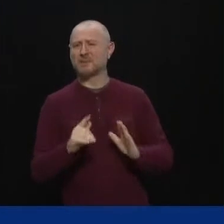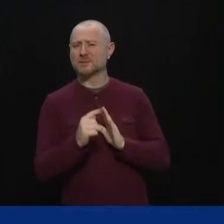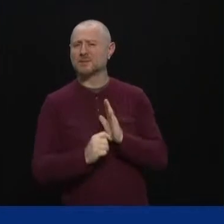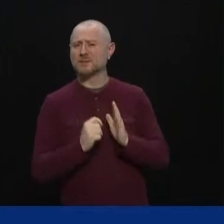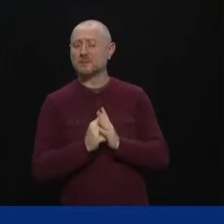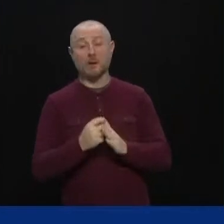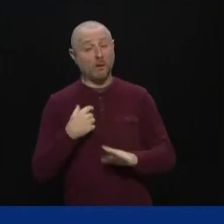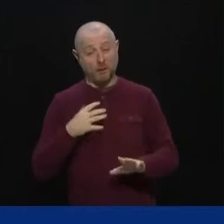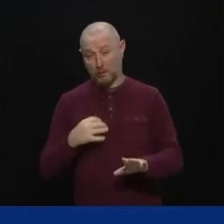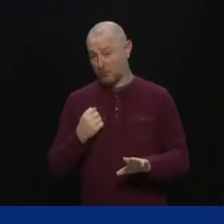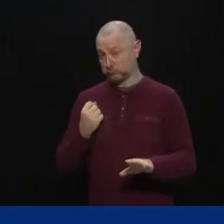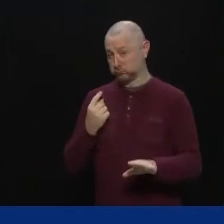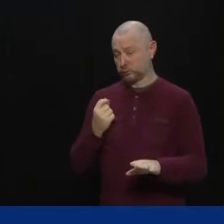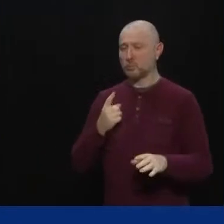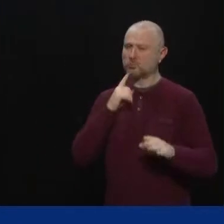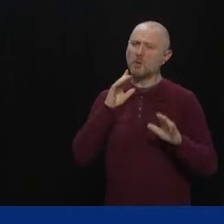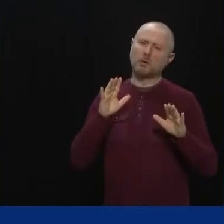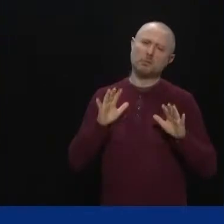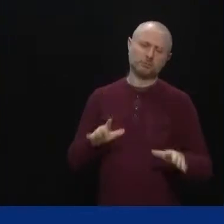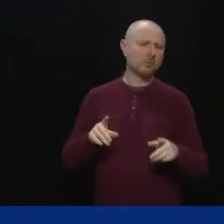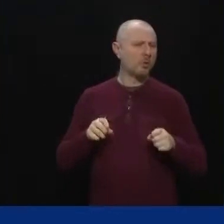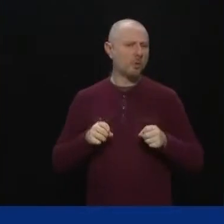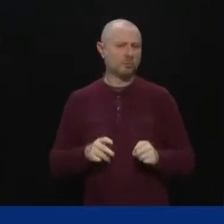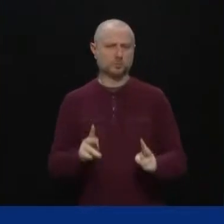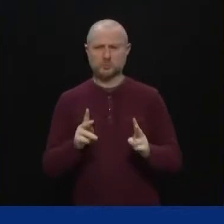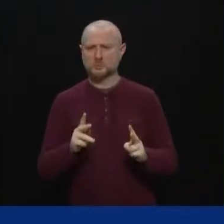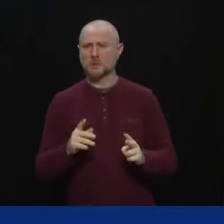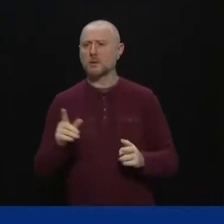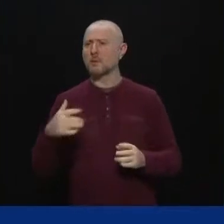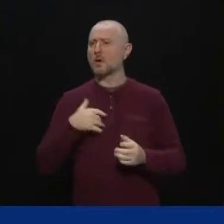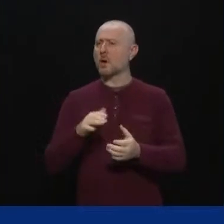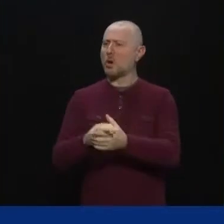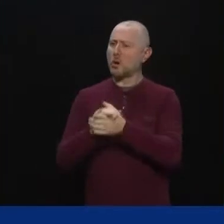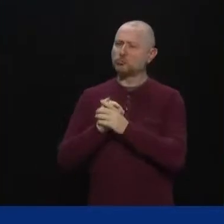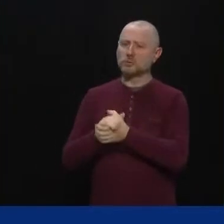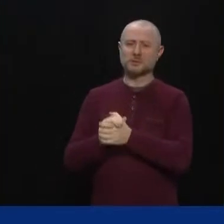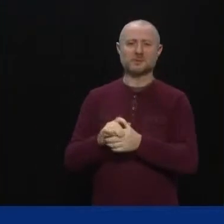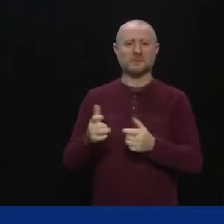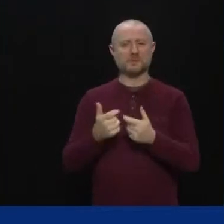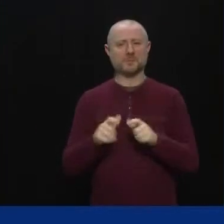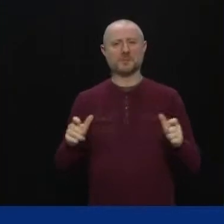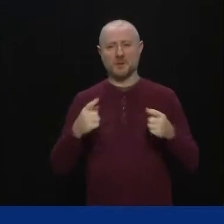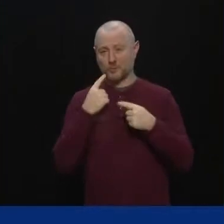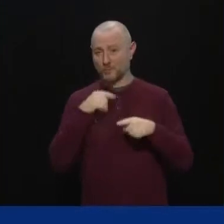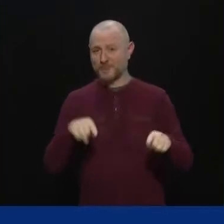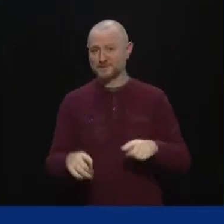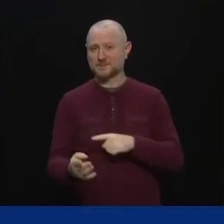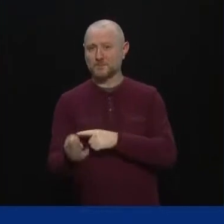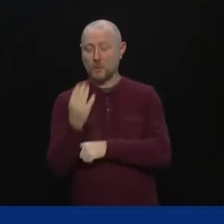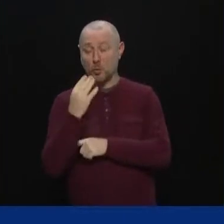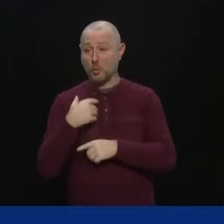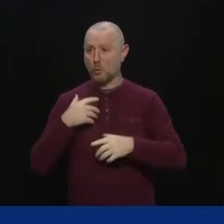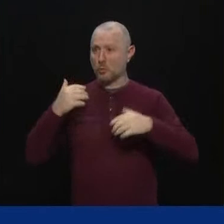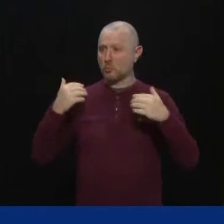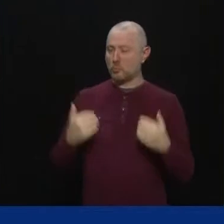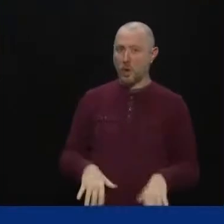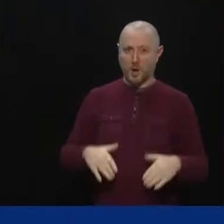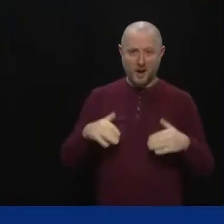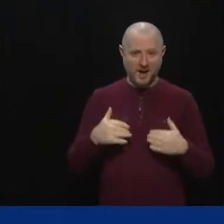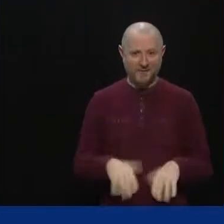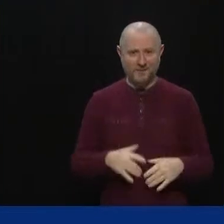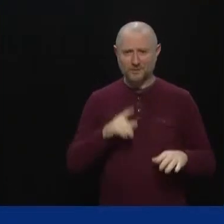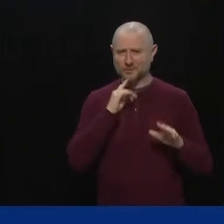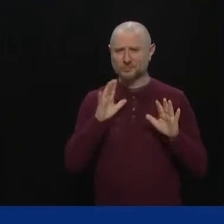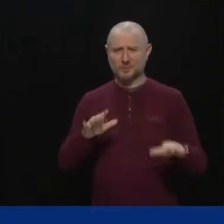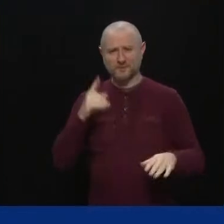great opportunities. Congratulations on a major announcement this morning. This is great for the city of Albany, for the